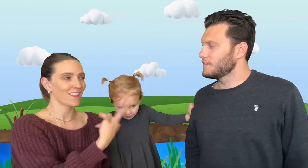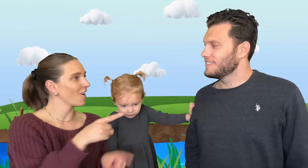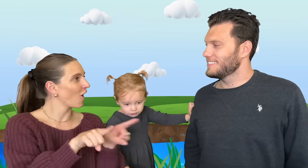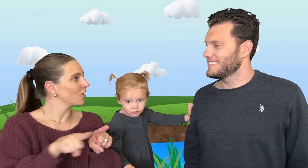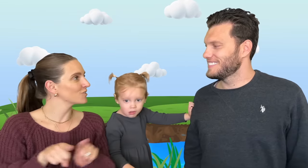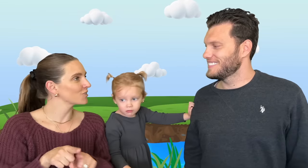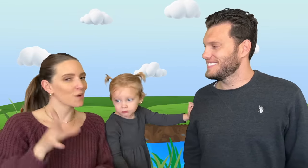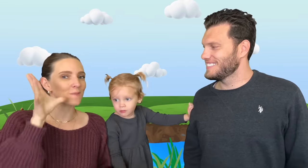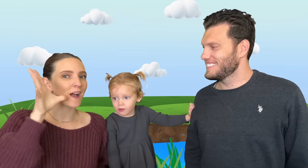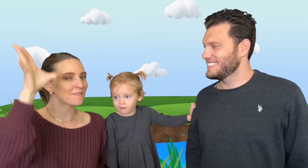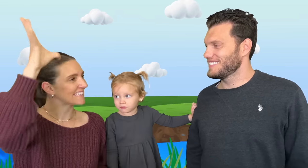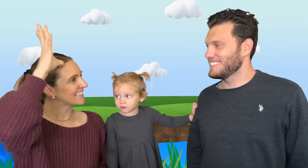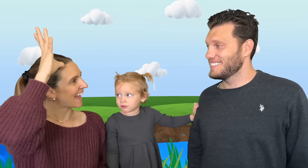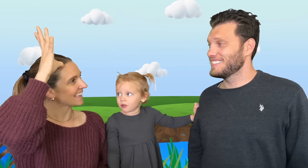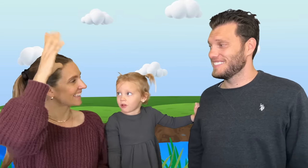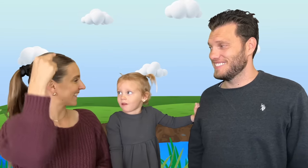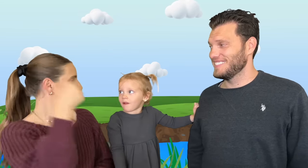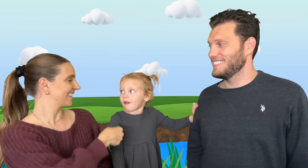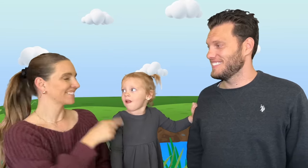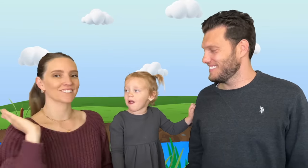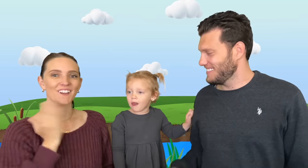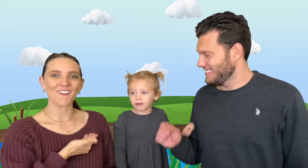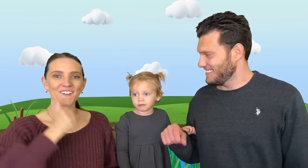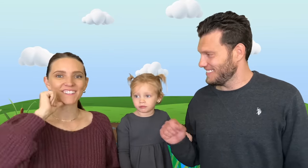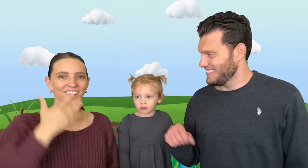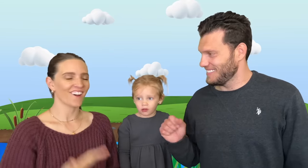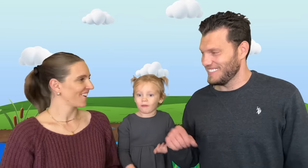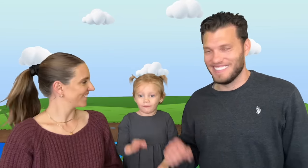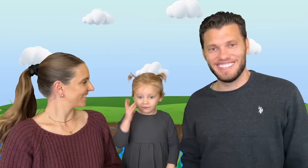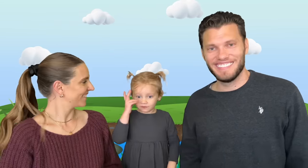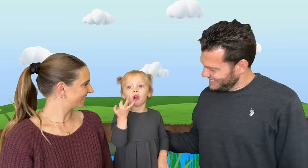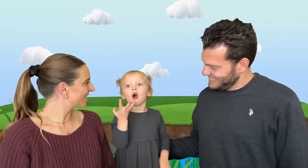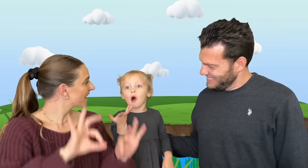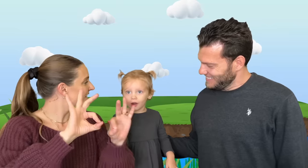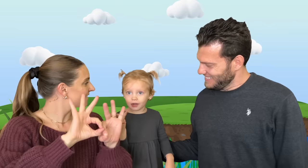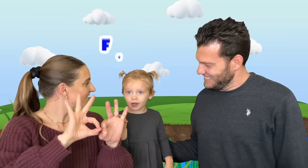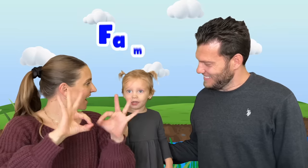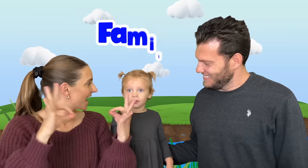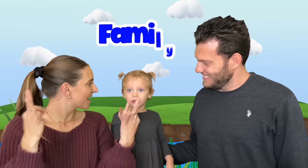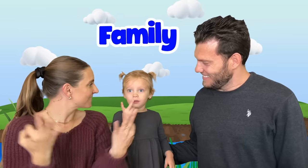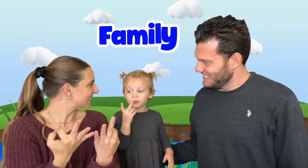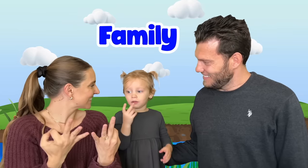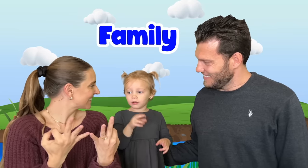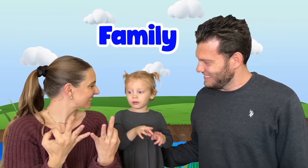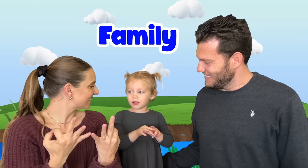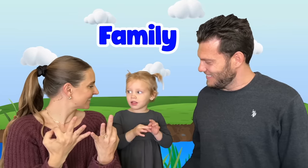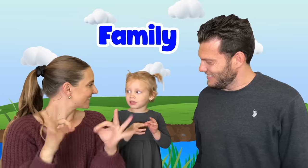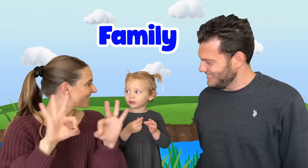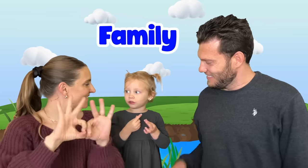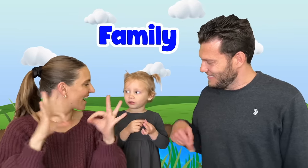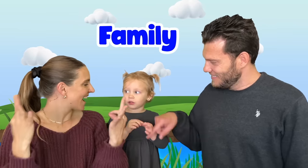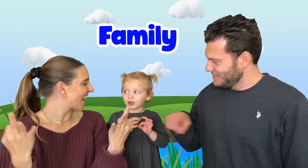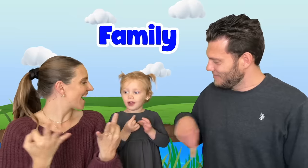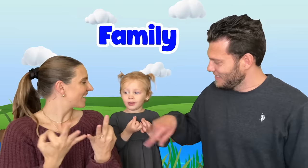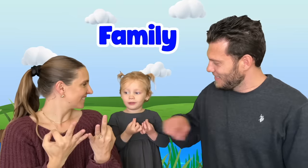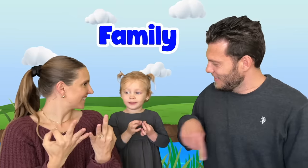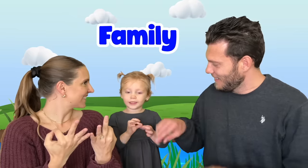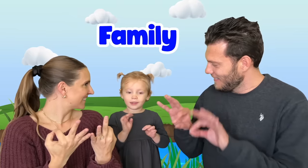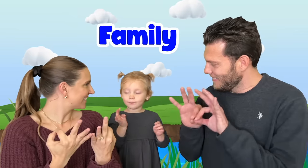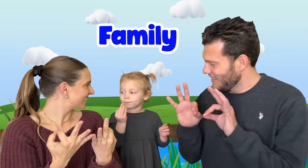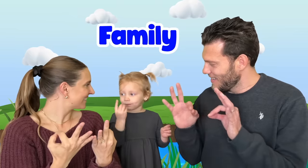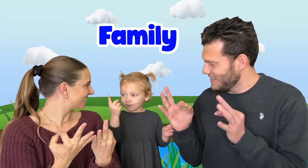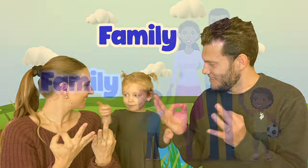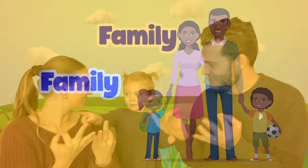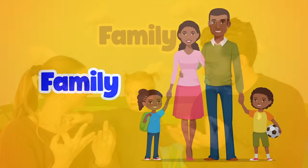We're also a mom and dad. And this is our daughter. We're a family. Can you sign family? We